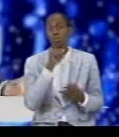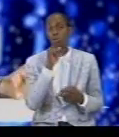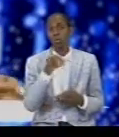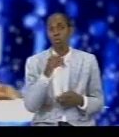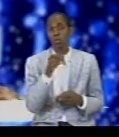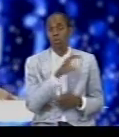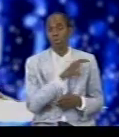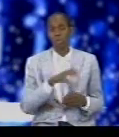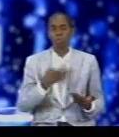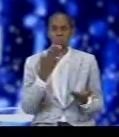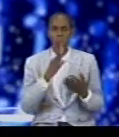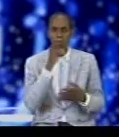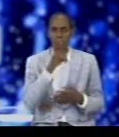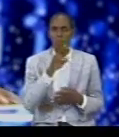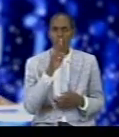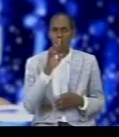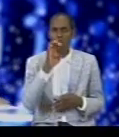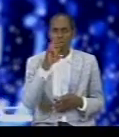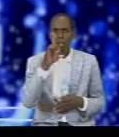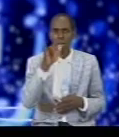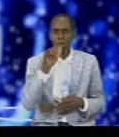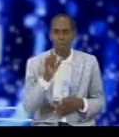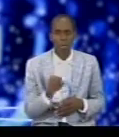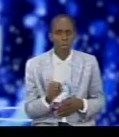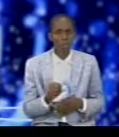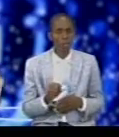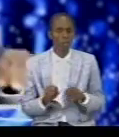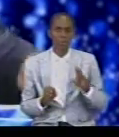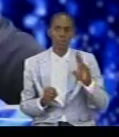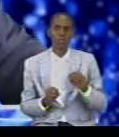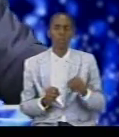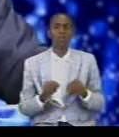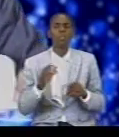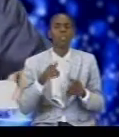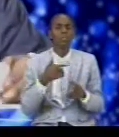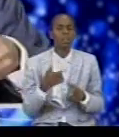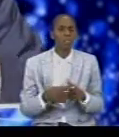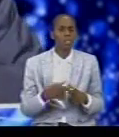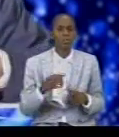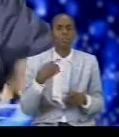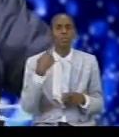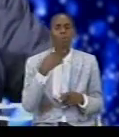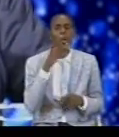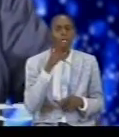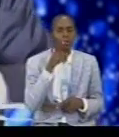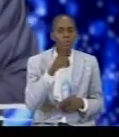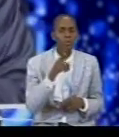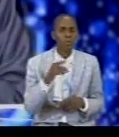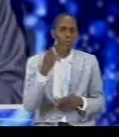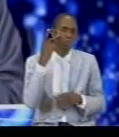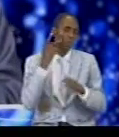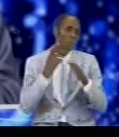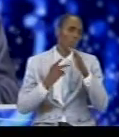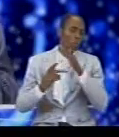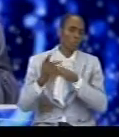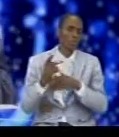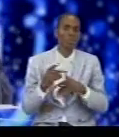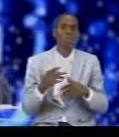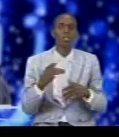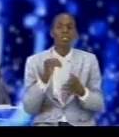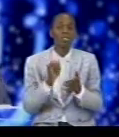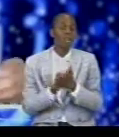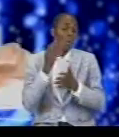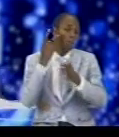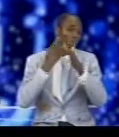prophet?" That prophet they are referring to is referring to what was written in the book of